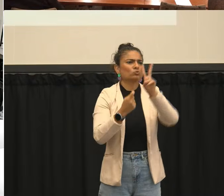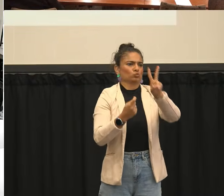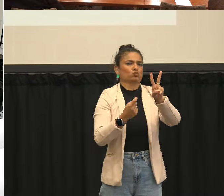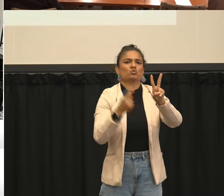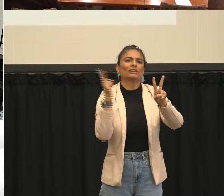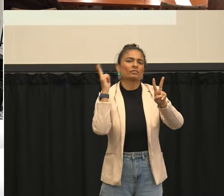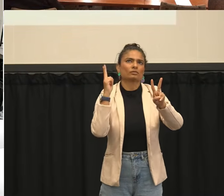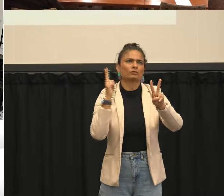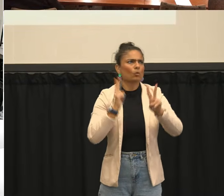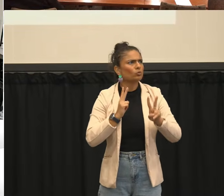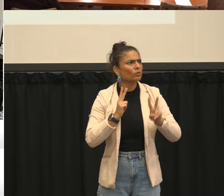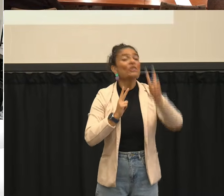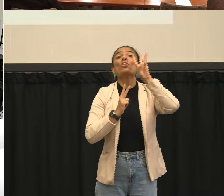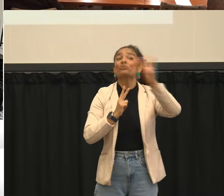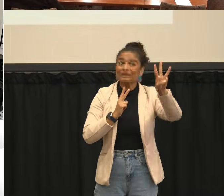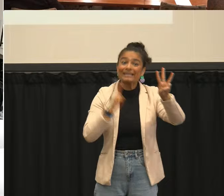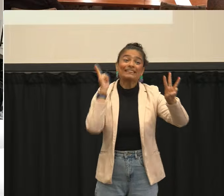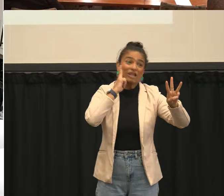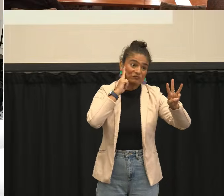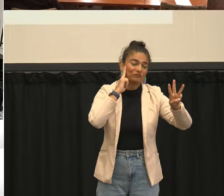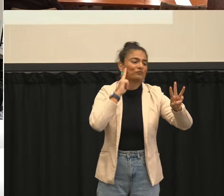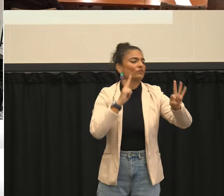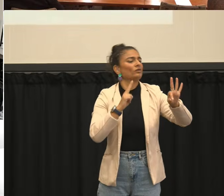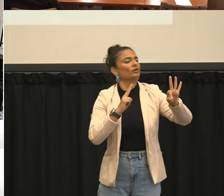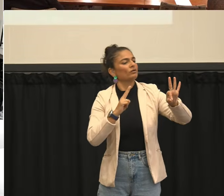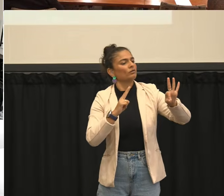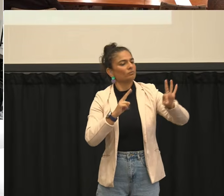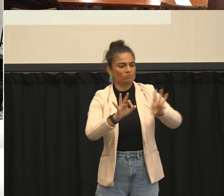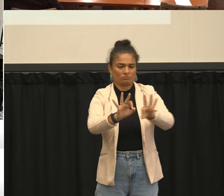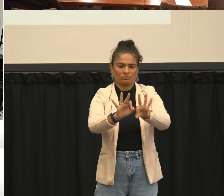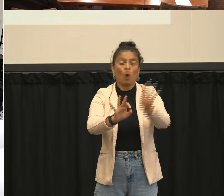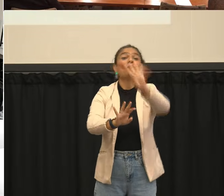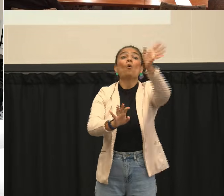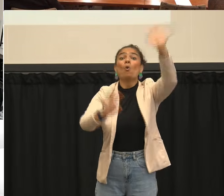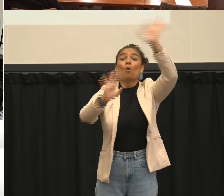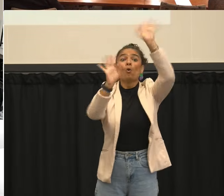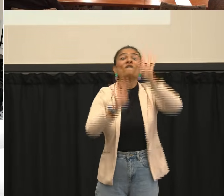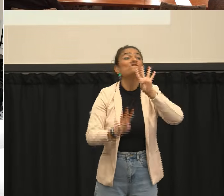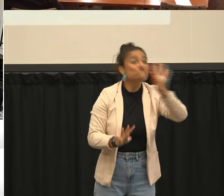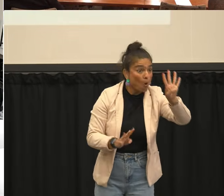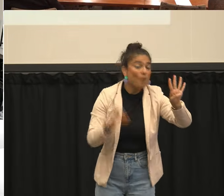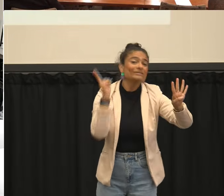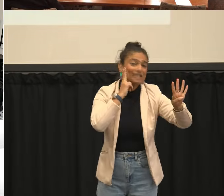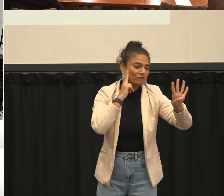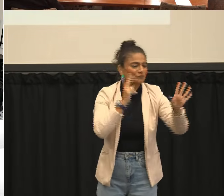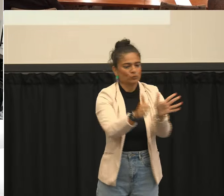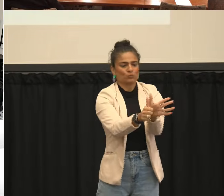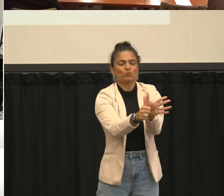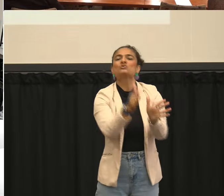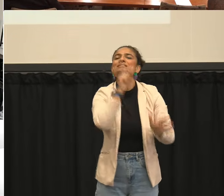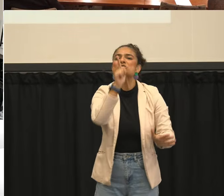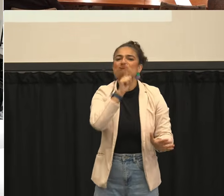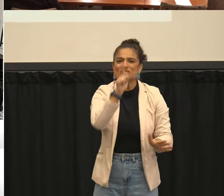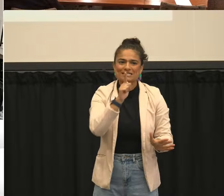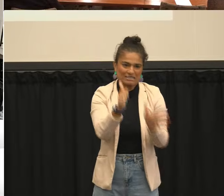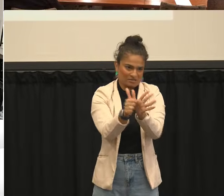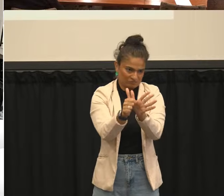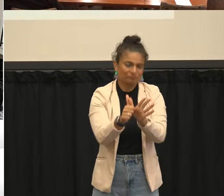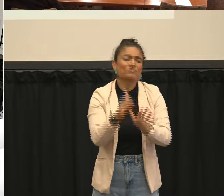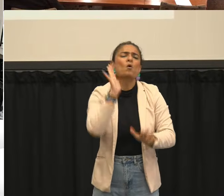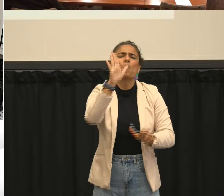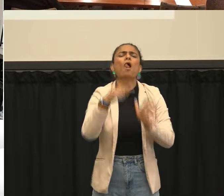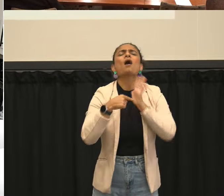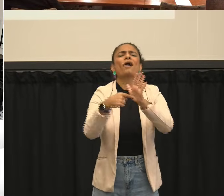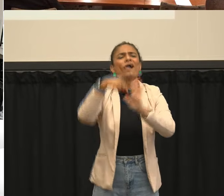editing. We have 3 deaf staff. No. 4 deaf staff and